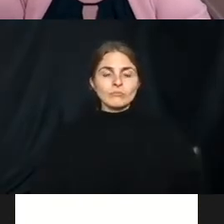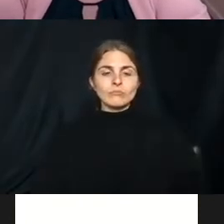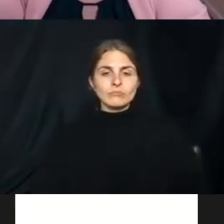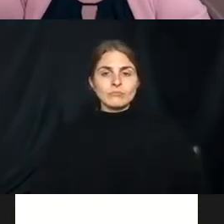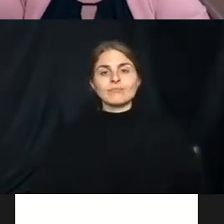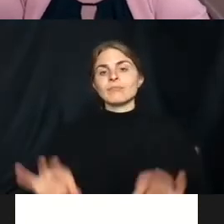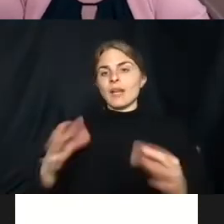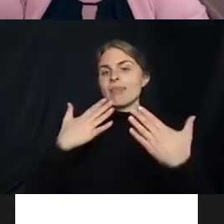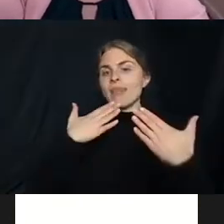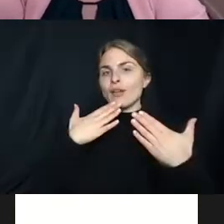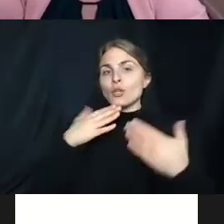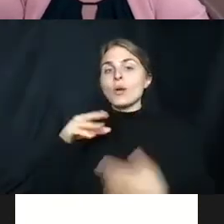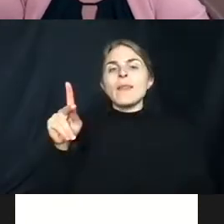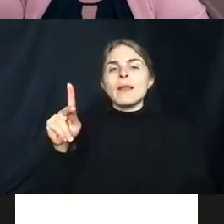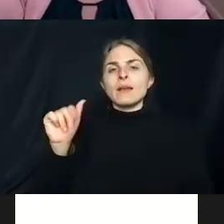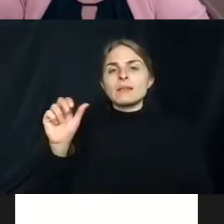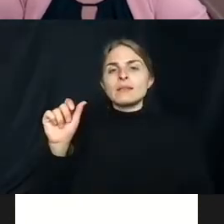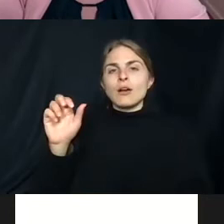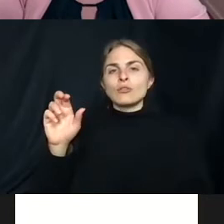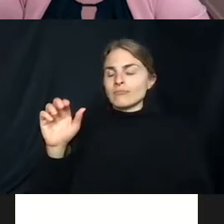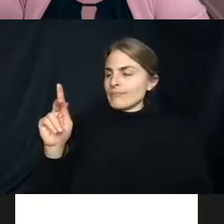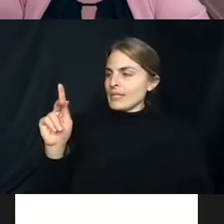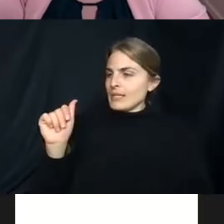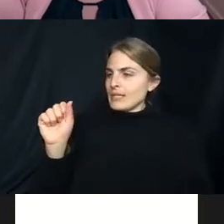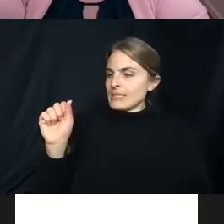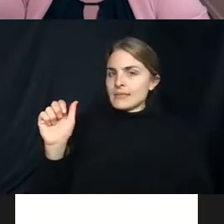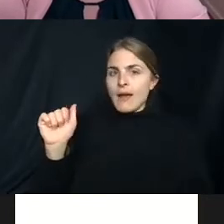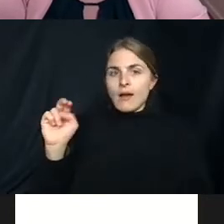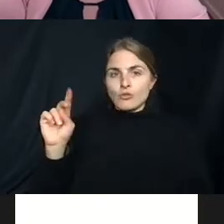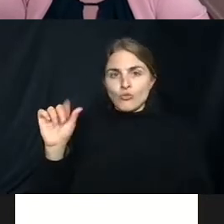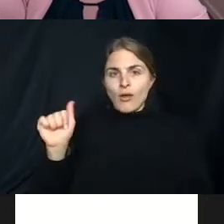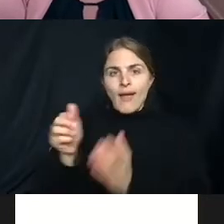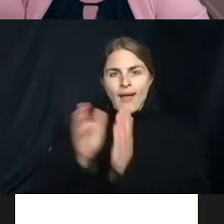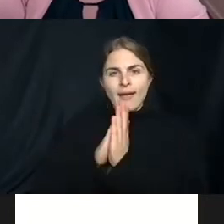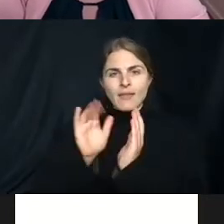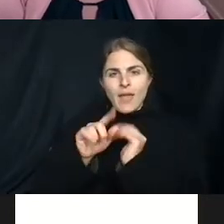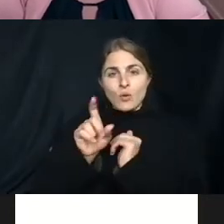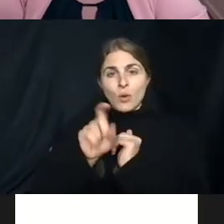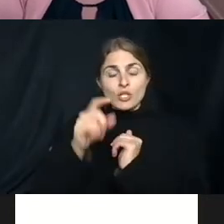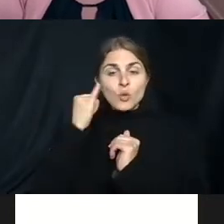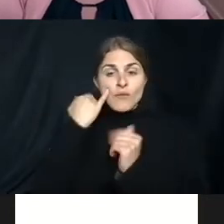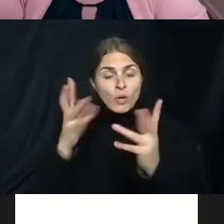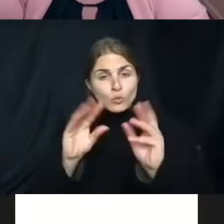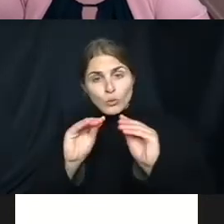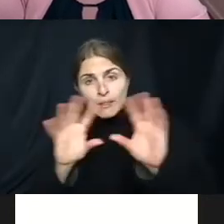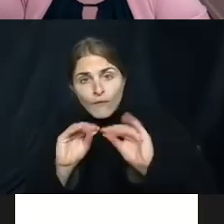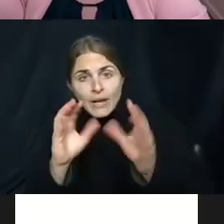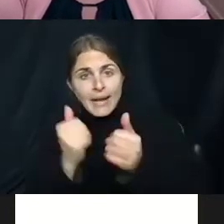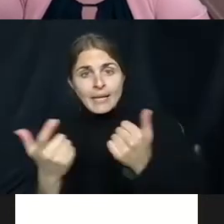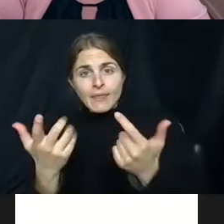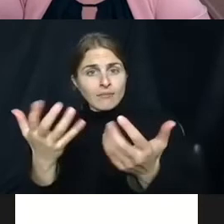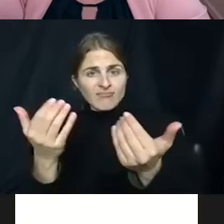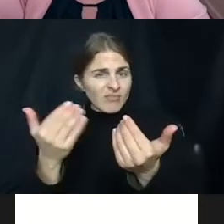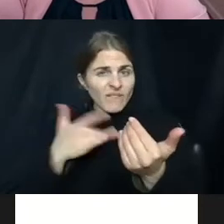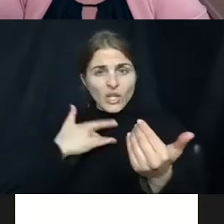Thank you. And Cassandra asked that question. So if you wanted to clarify anything, Cassandra, feel free to